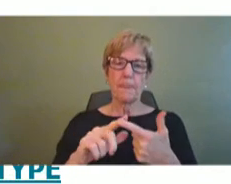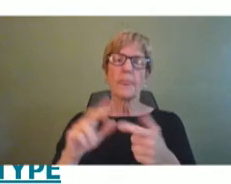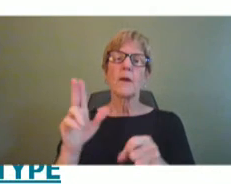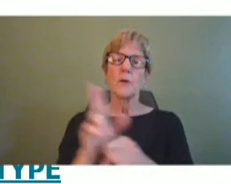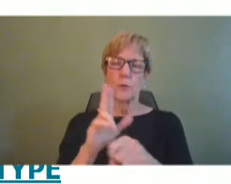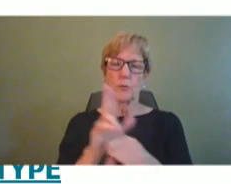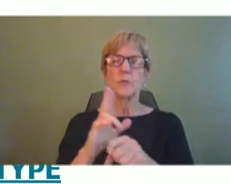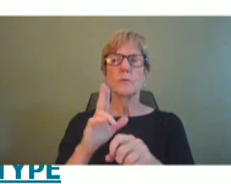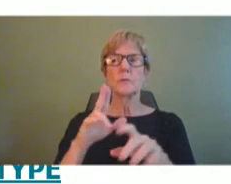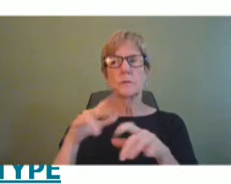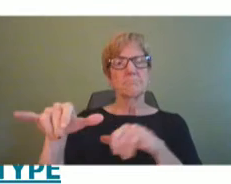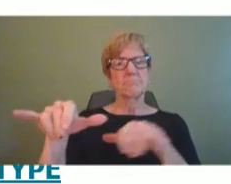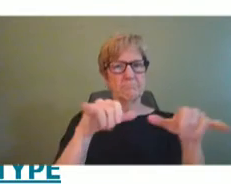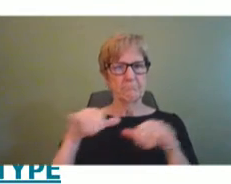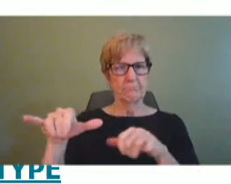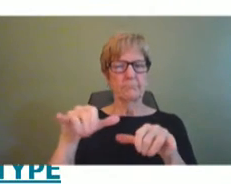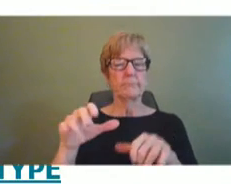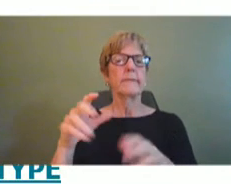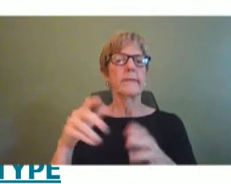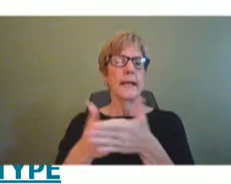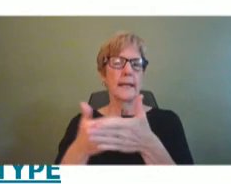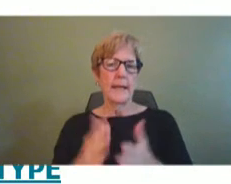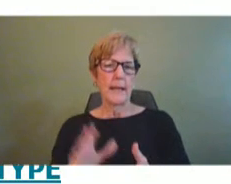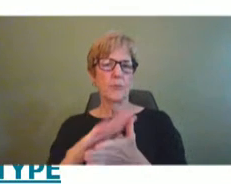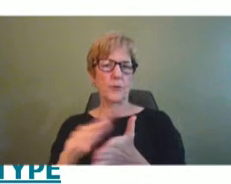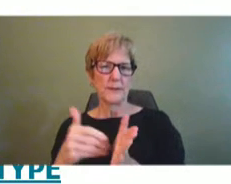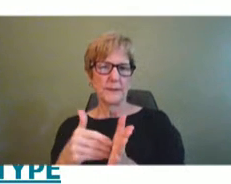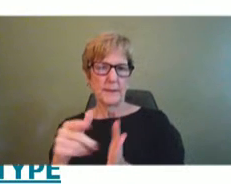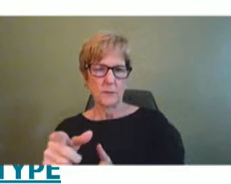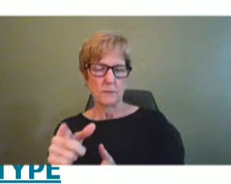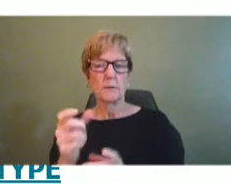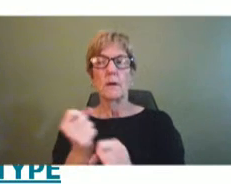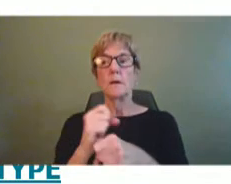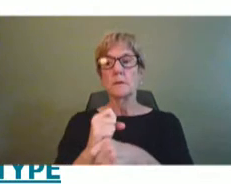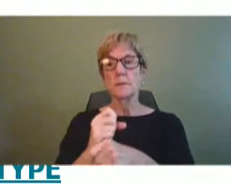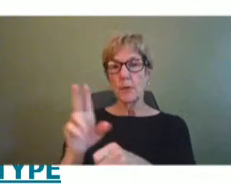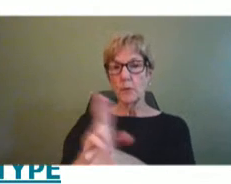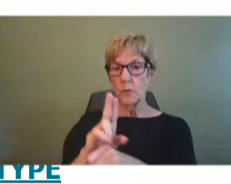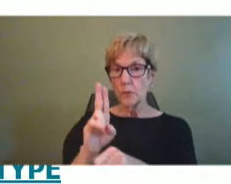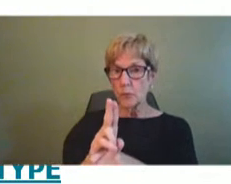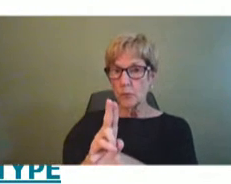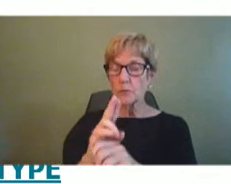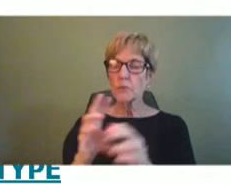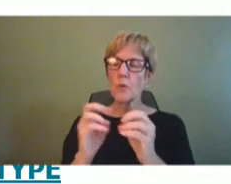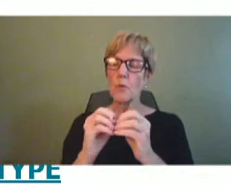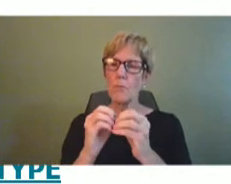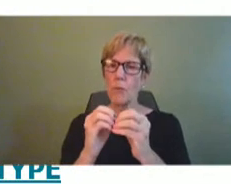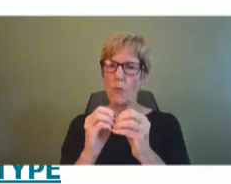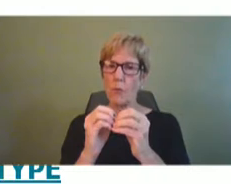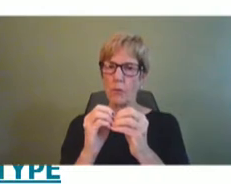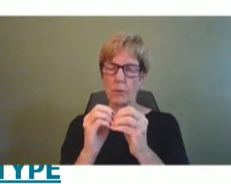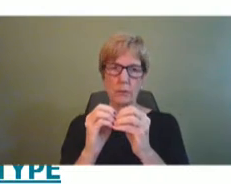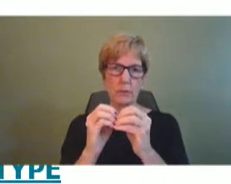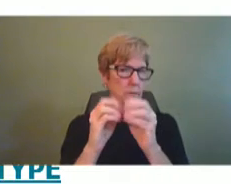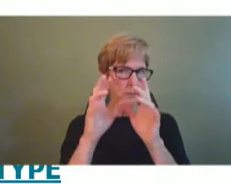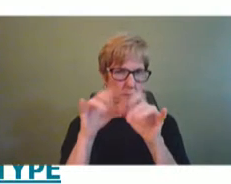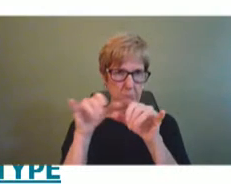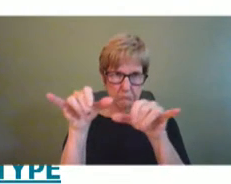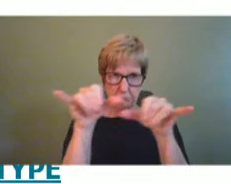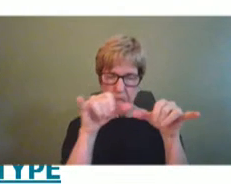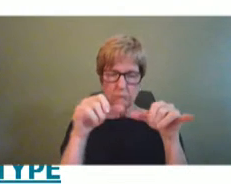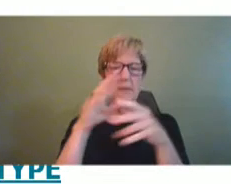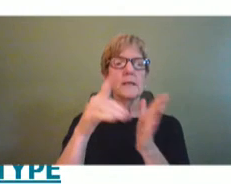Neighborhood Center so again that is making that use more aligned with the center Place type